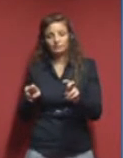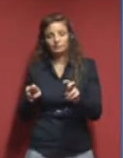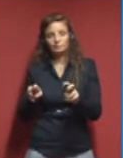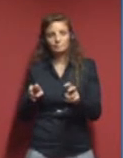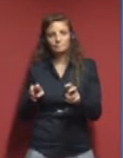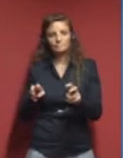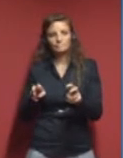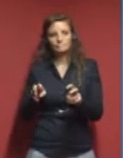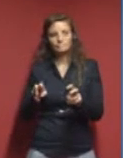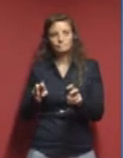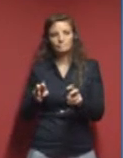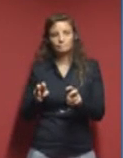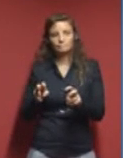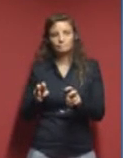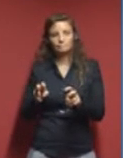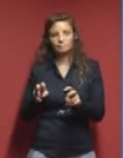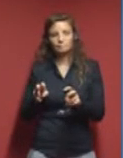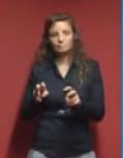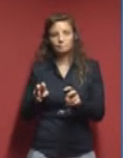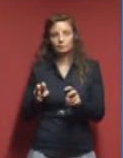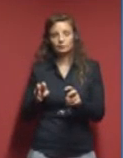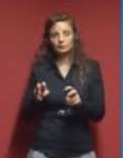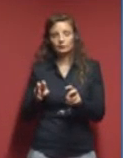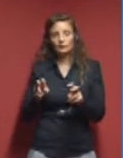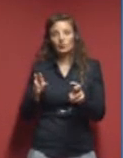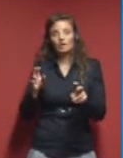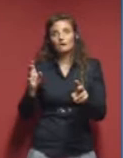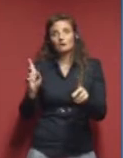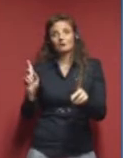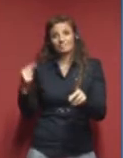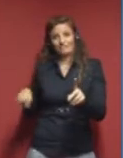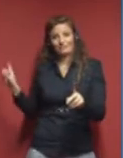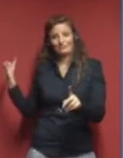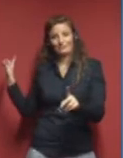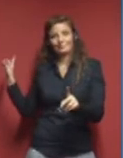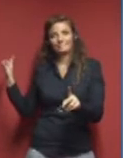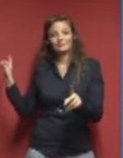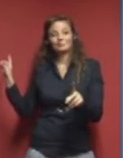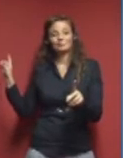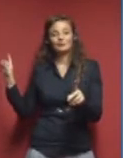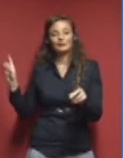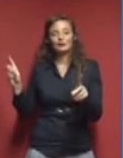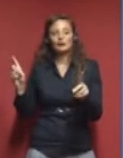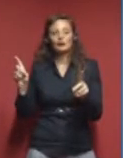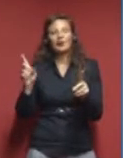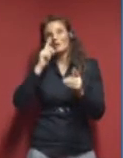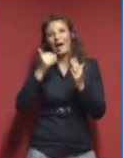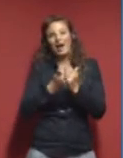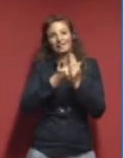time. It's optimized really for hackability, so we separate the software of the